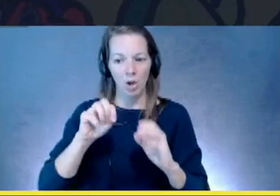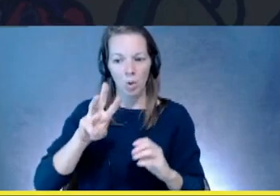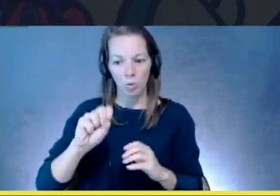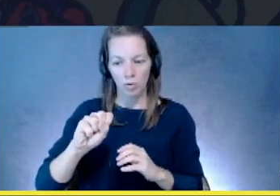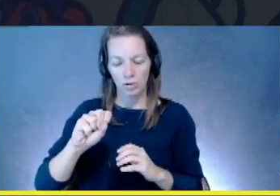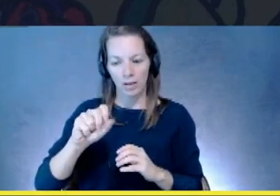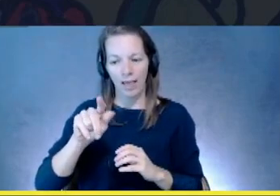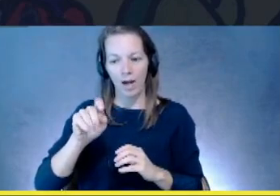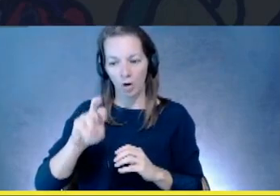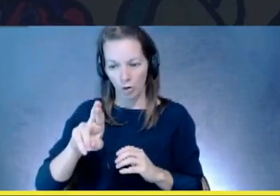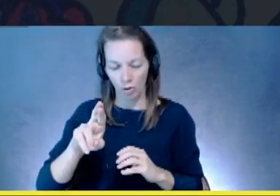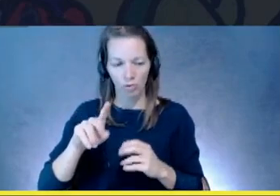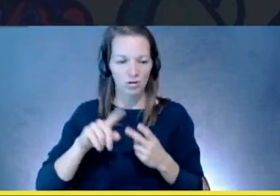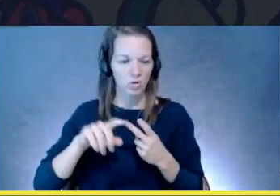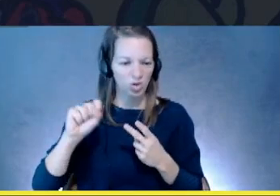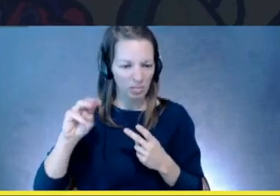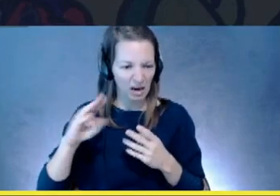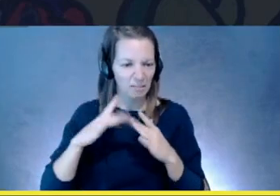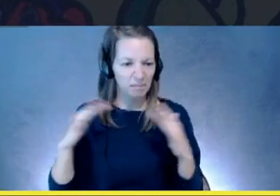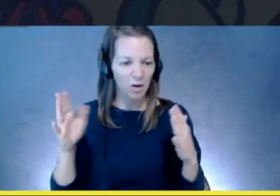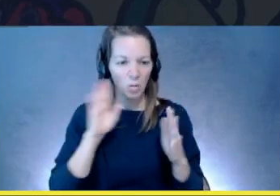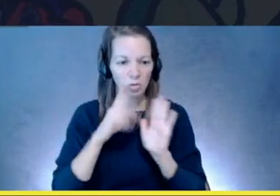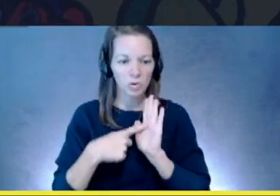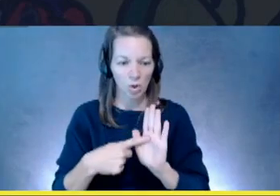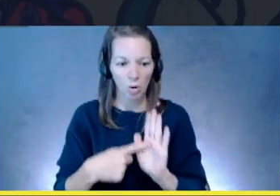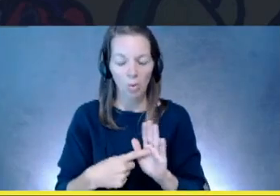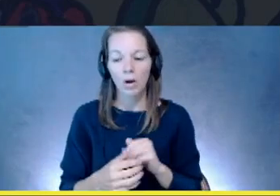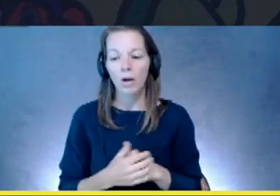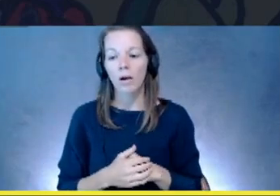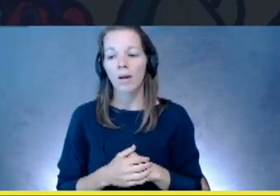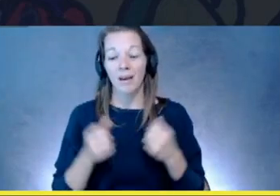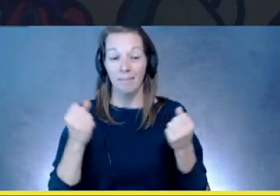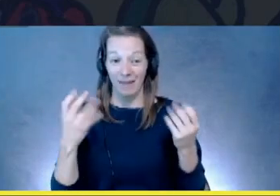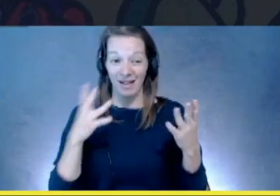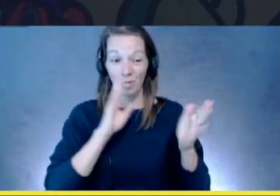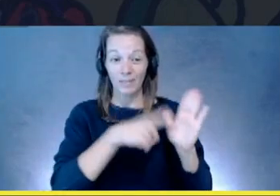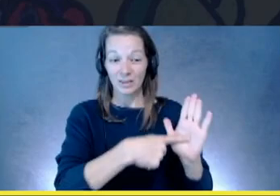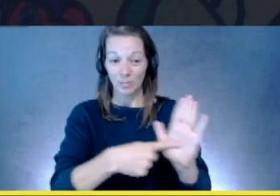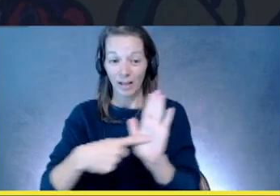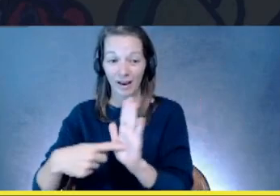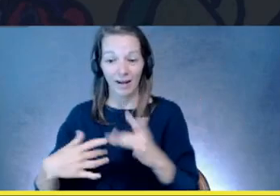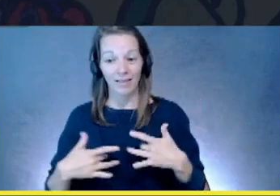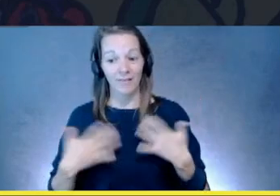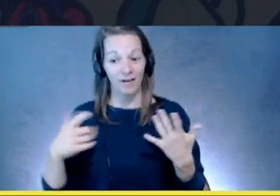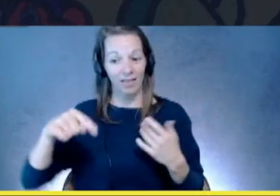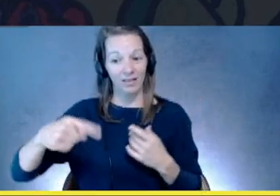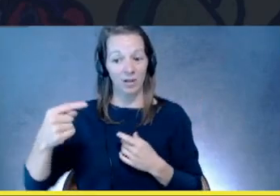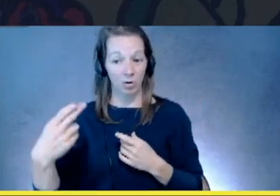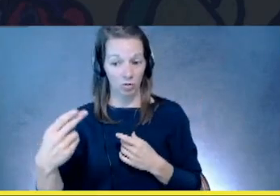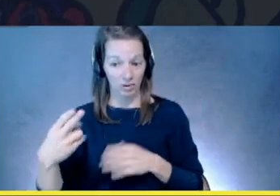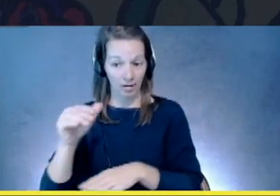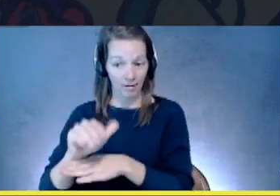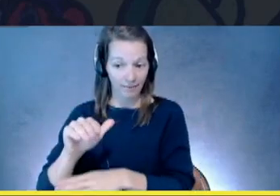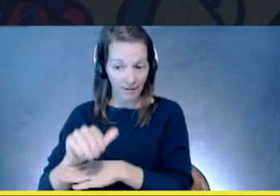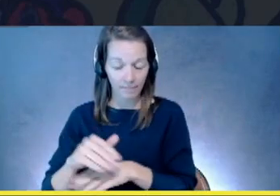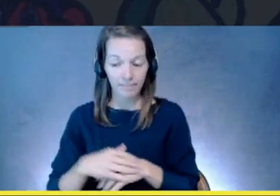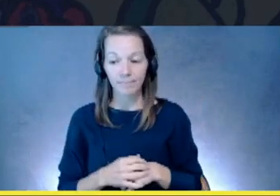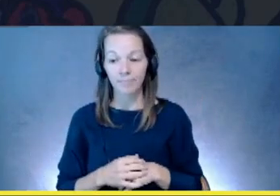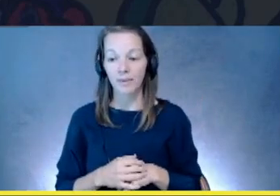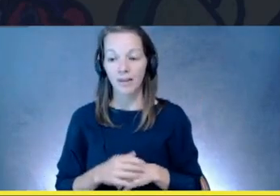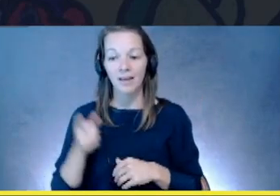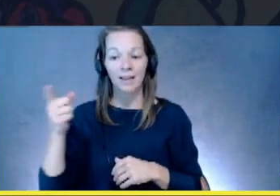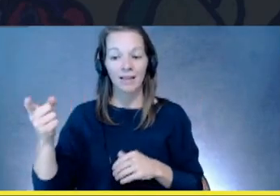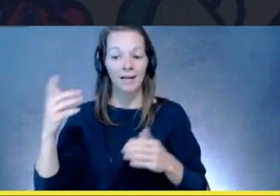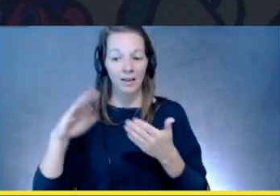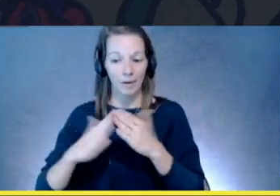like. A number of pieces will be on display at the event this Thursday evening in the community, as